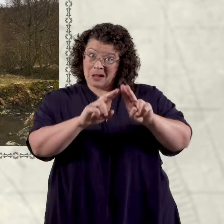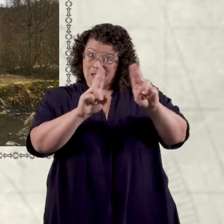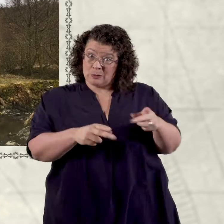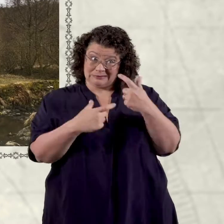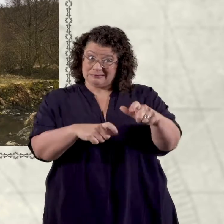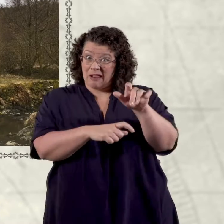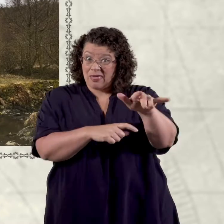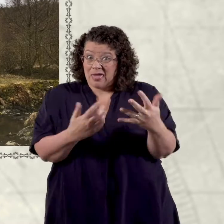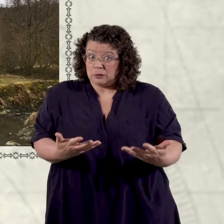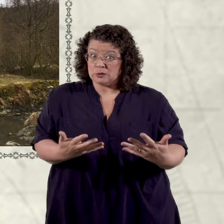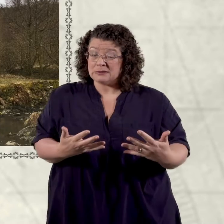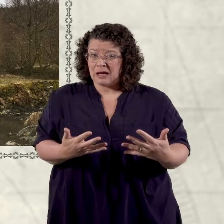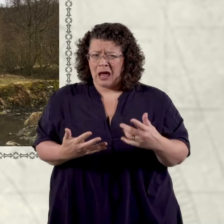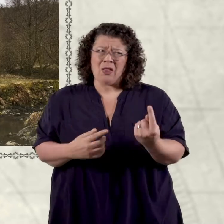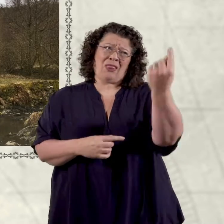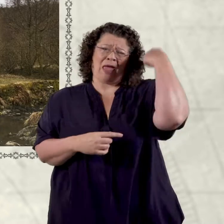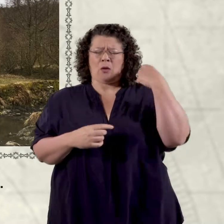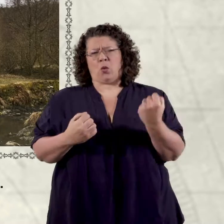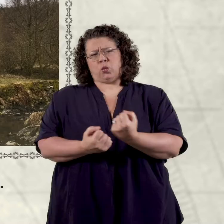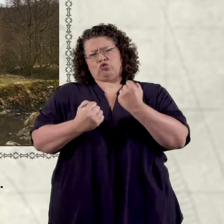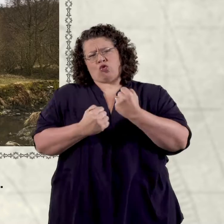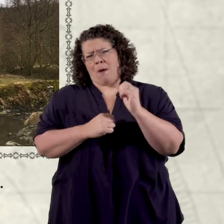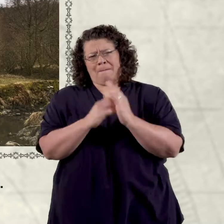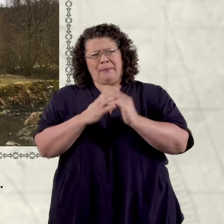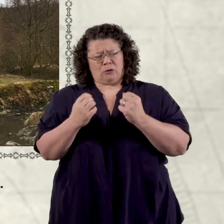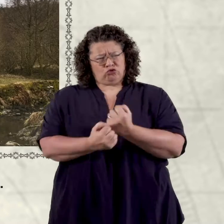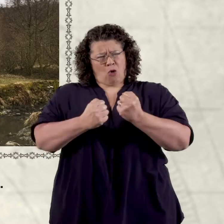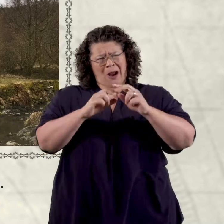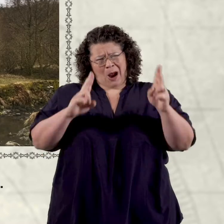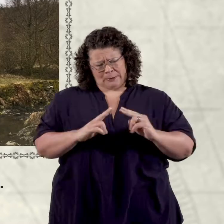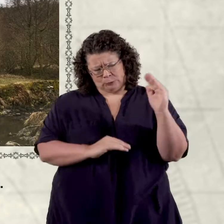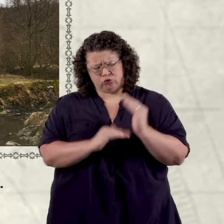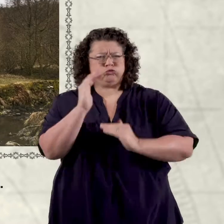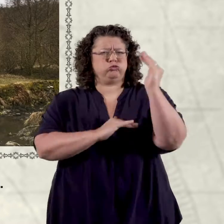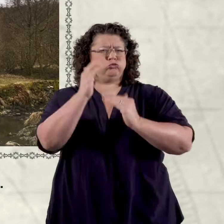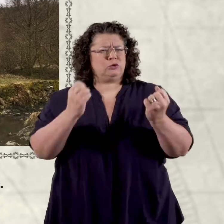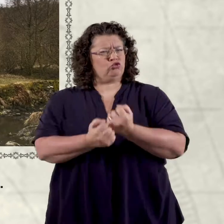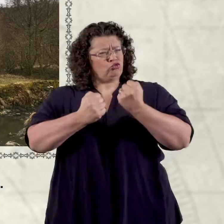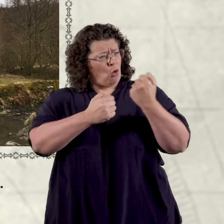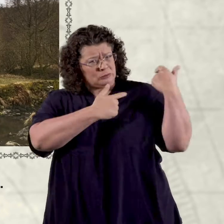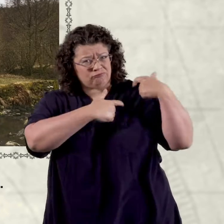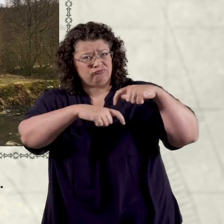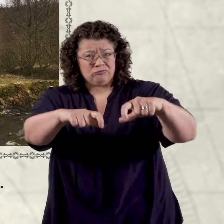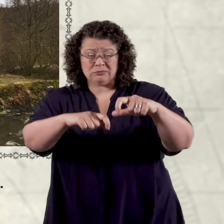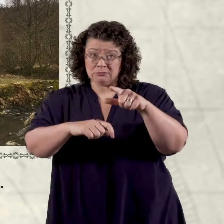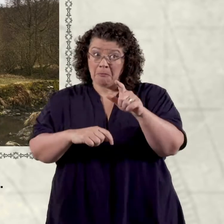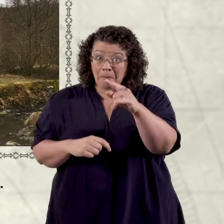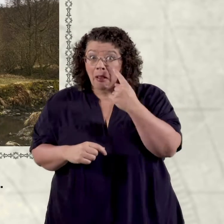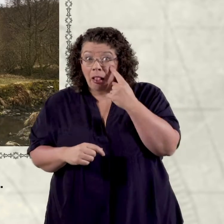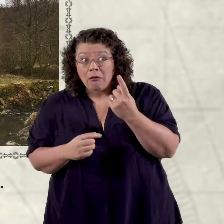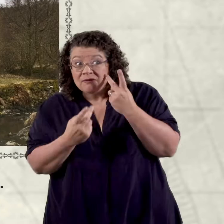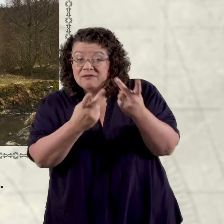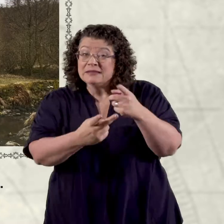That house is still standing today. Great builders around then, you see, and you may visit it if you